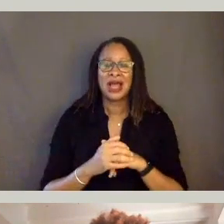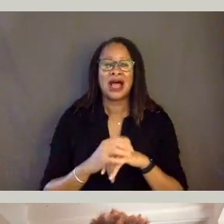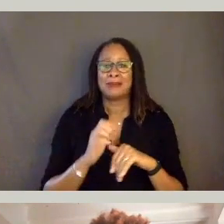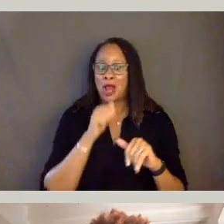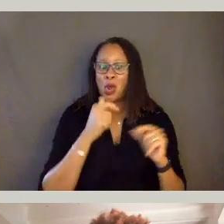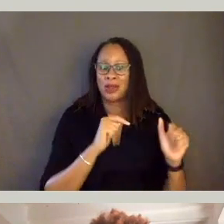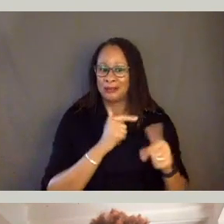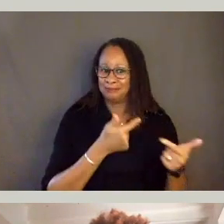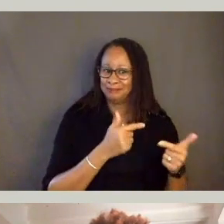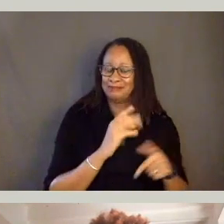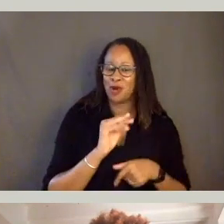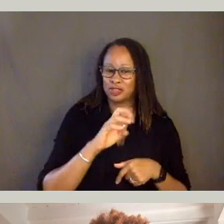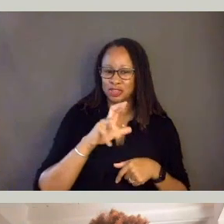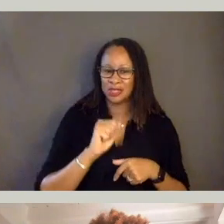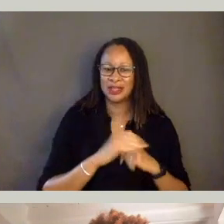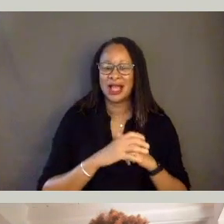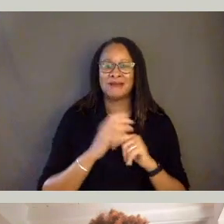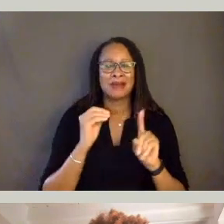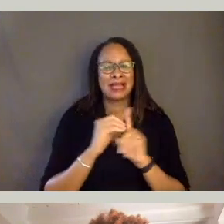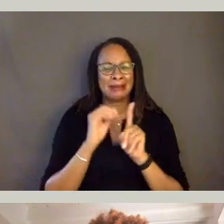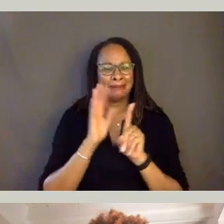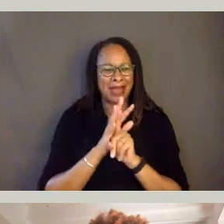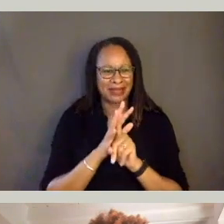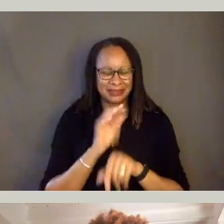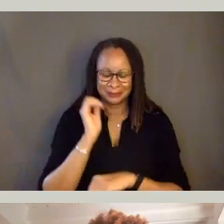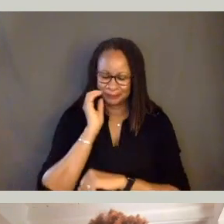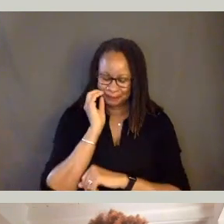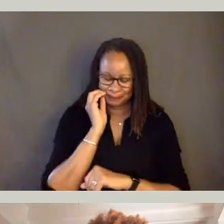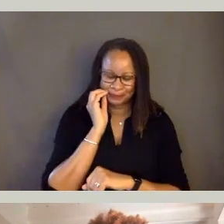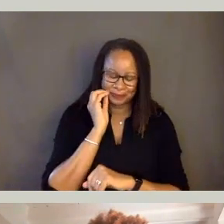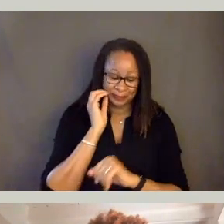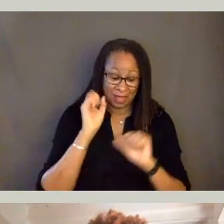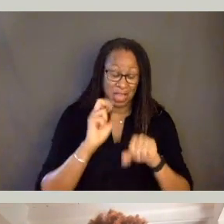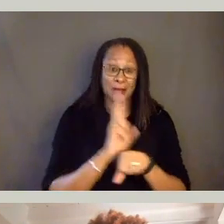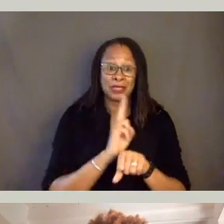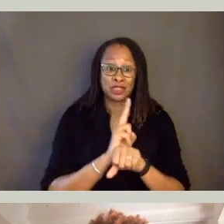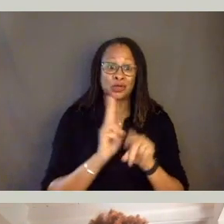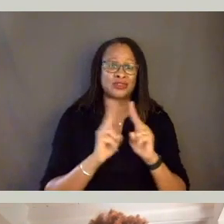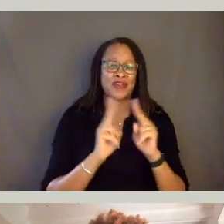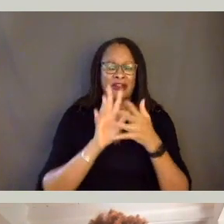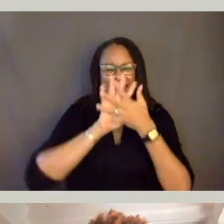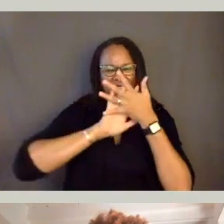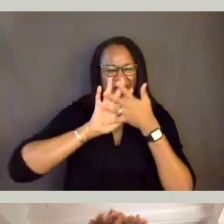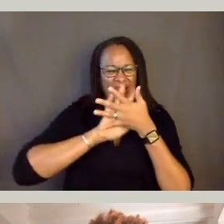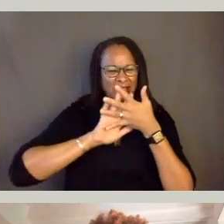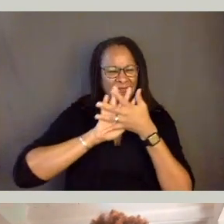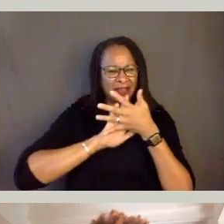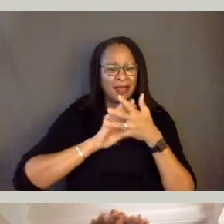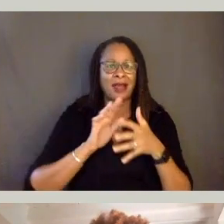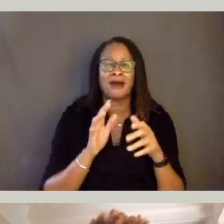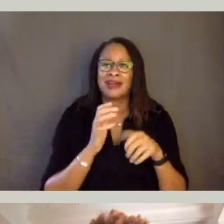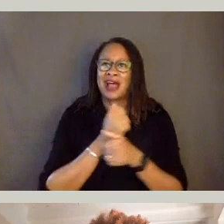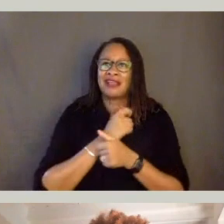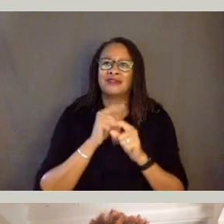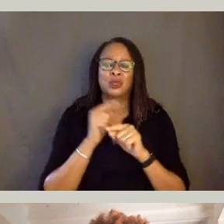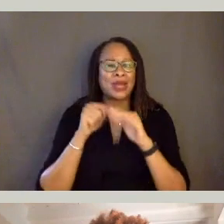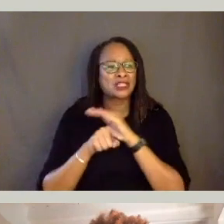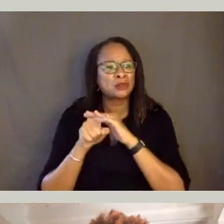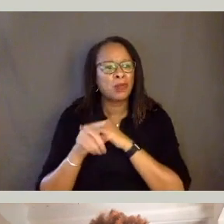to Marshall on this one of impact. I think impact can be used very vaguely, and I would love to explore it